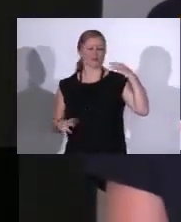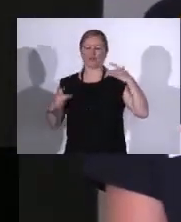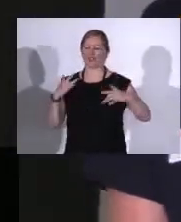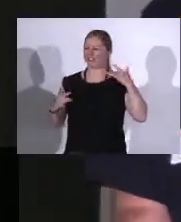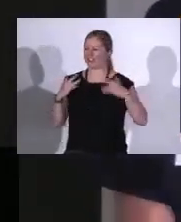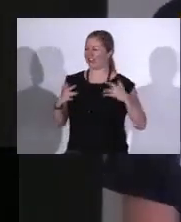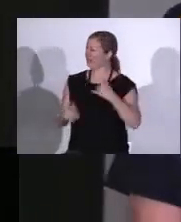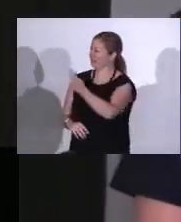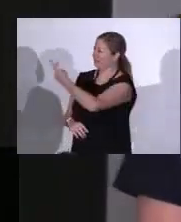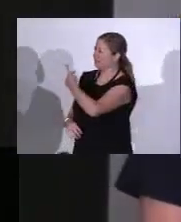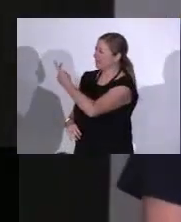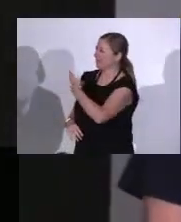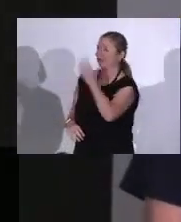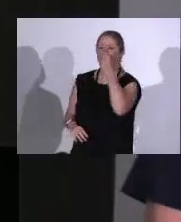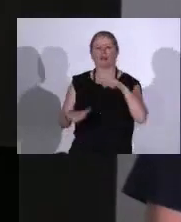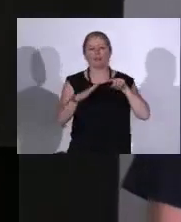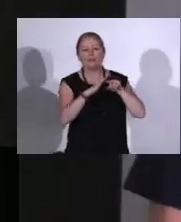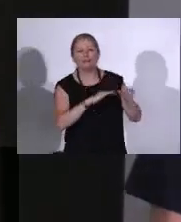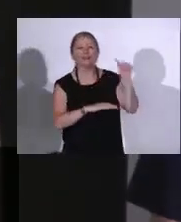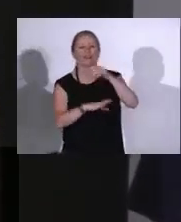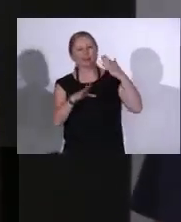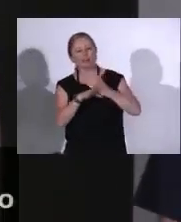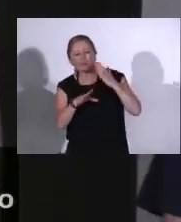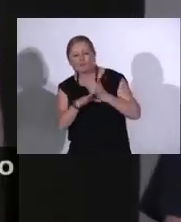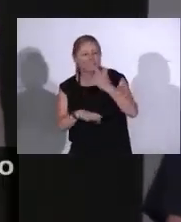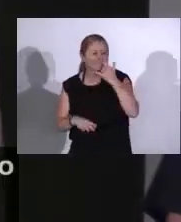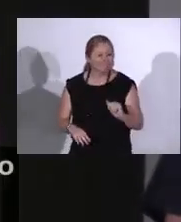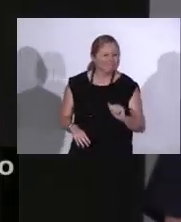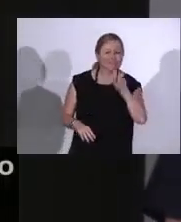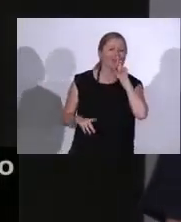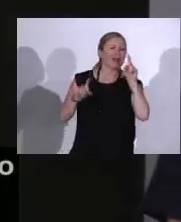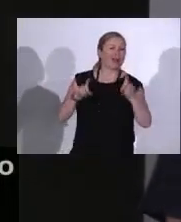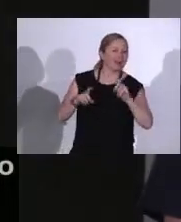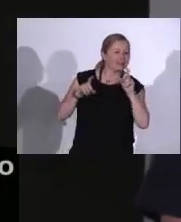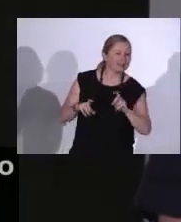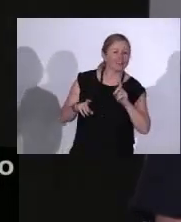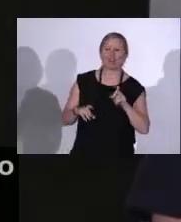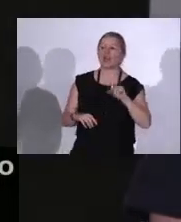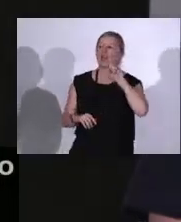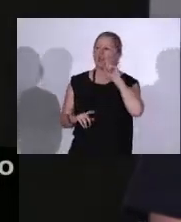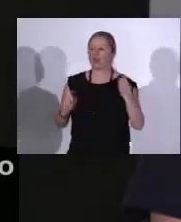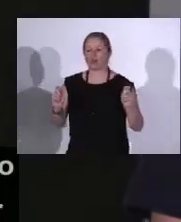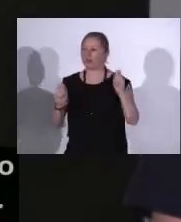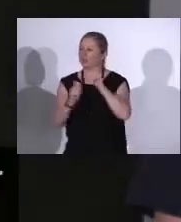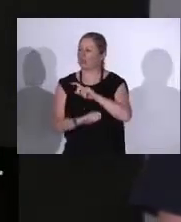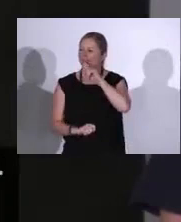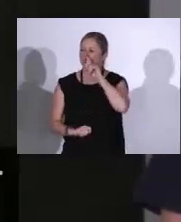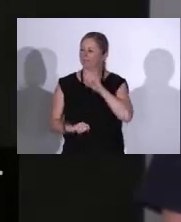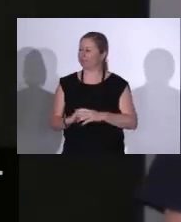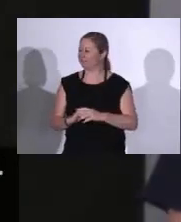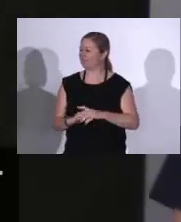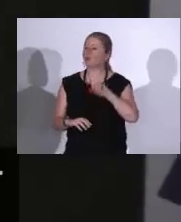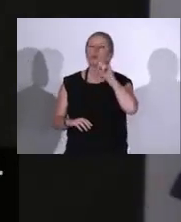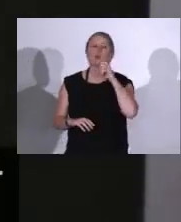Amelia have to run back to work, actually. And so they can't stick around for the panel, so we're going to switch things up at the moment, and we'll just